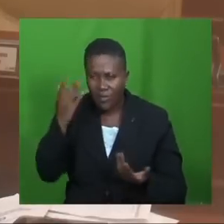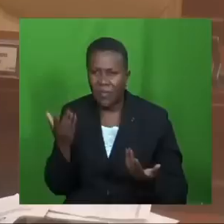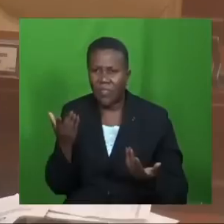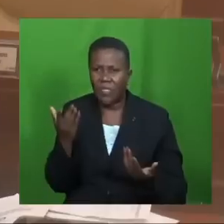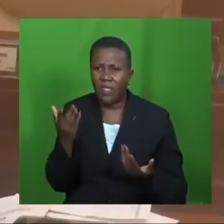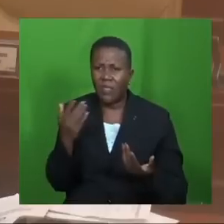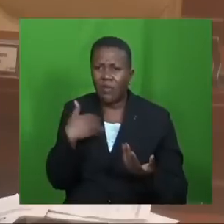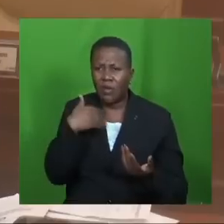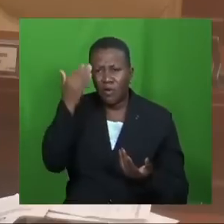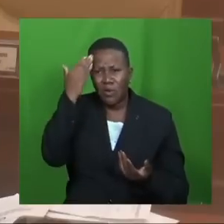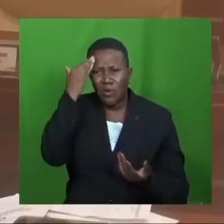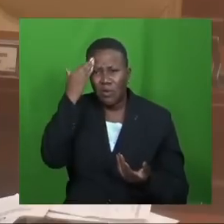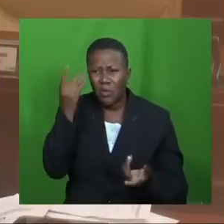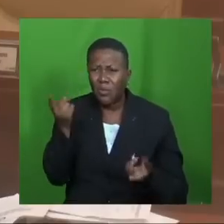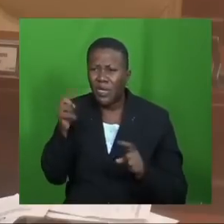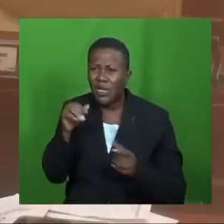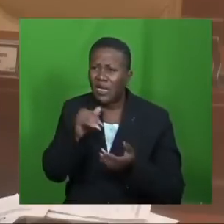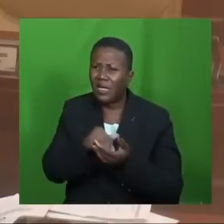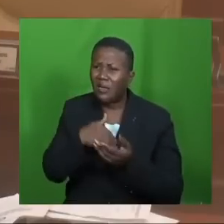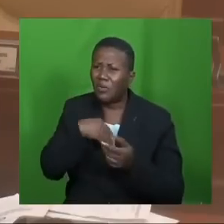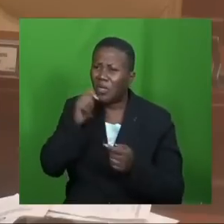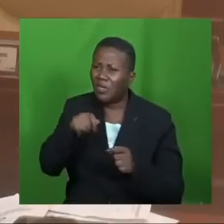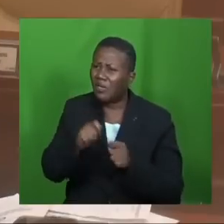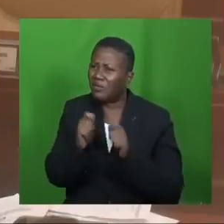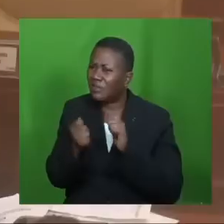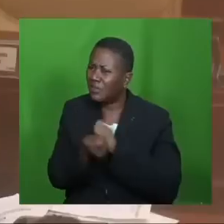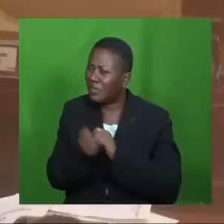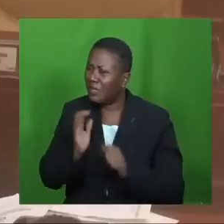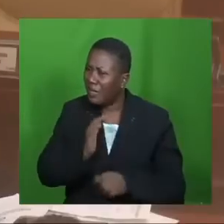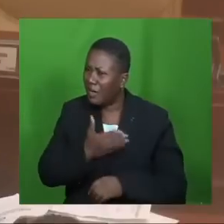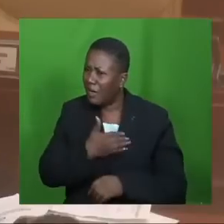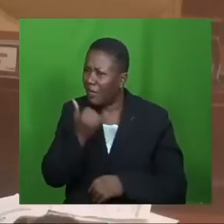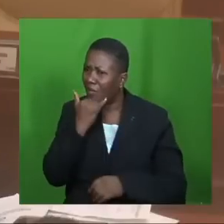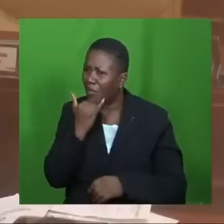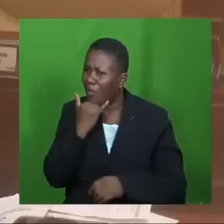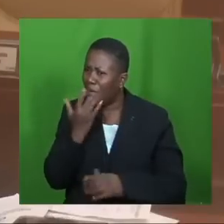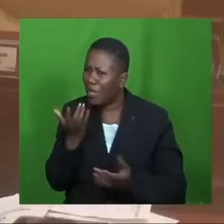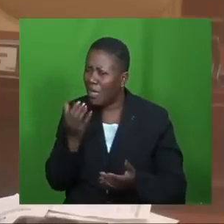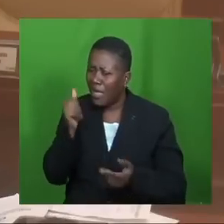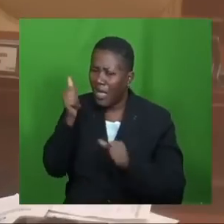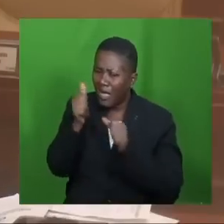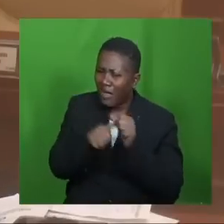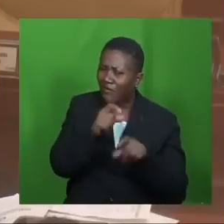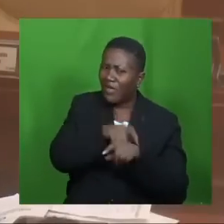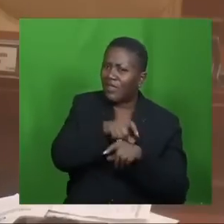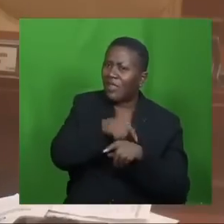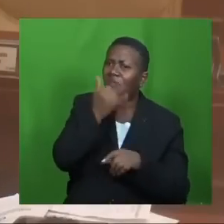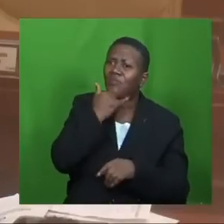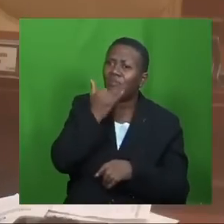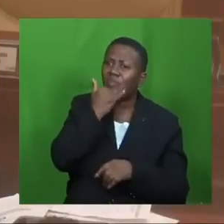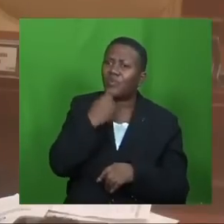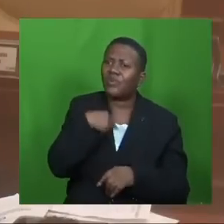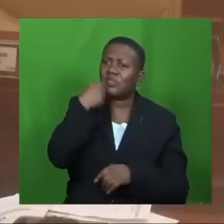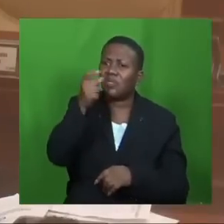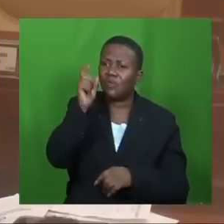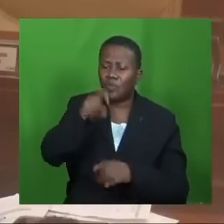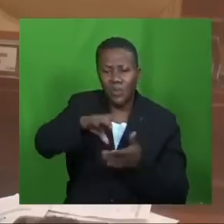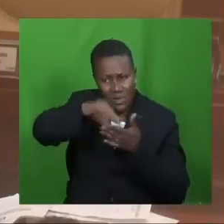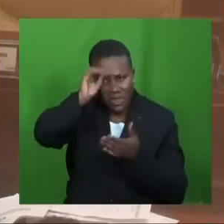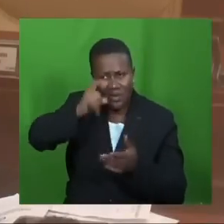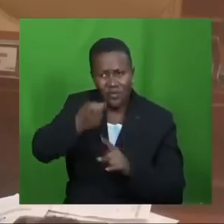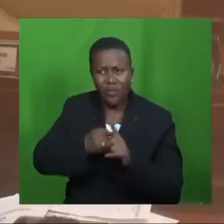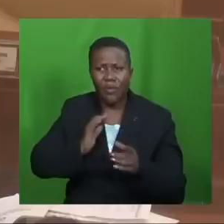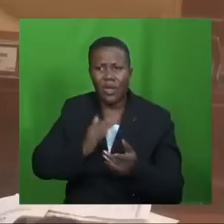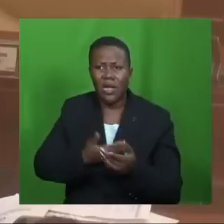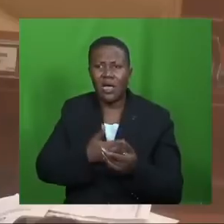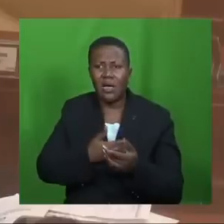still be correcting our wrongs. We should have learned from our mistakes long ago. In South Africa, at least, we qualified through to the